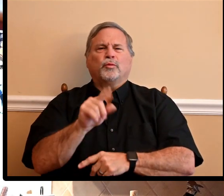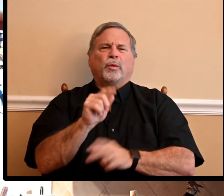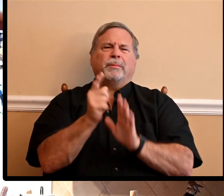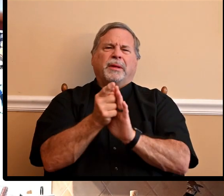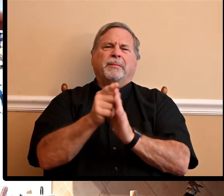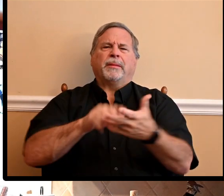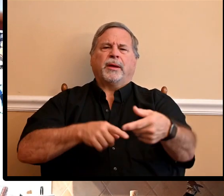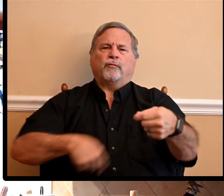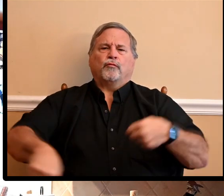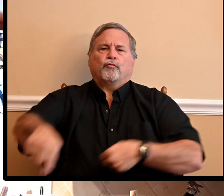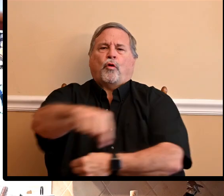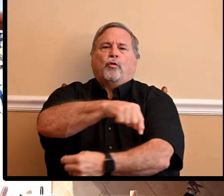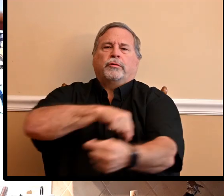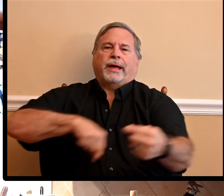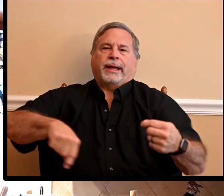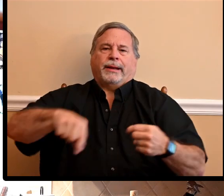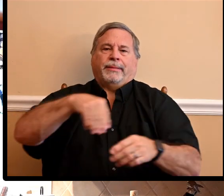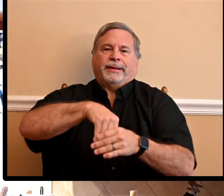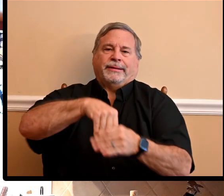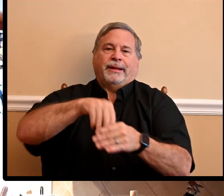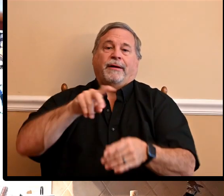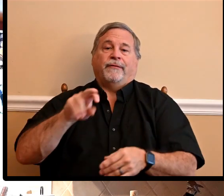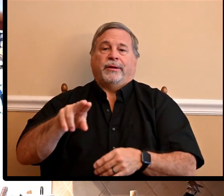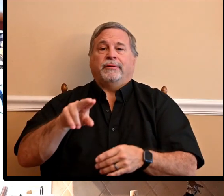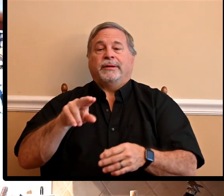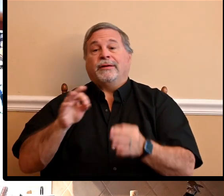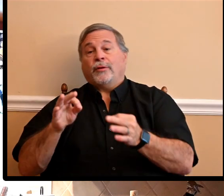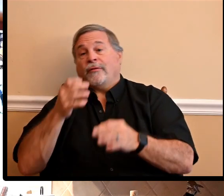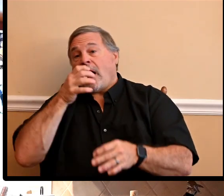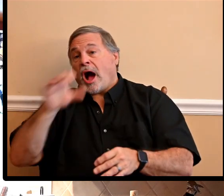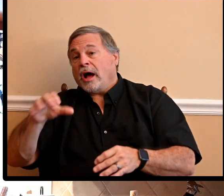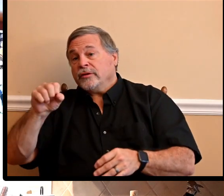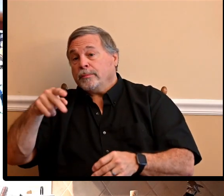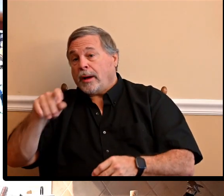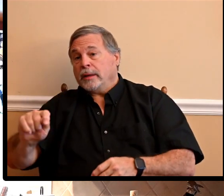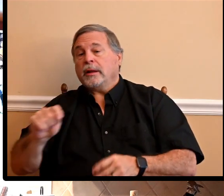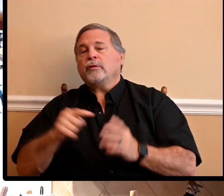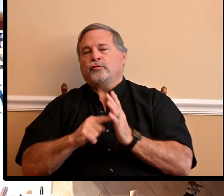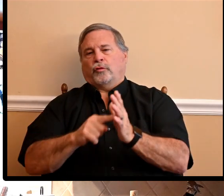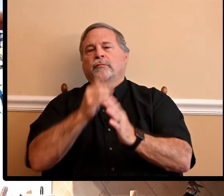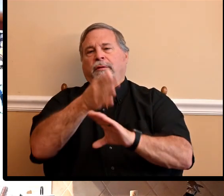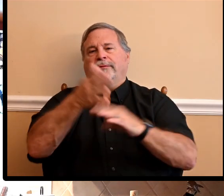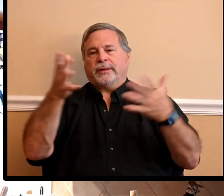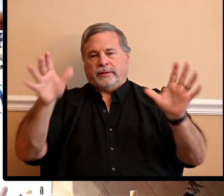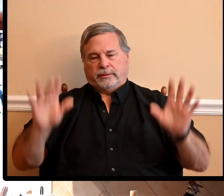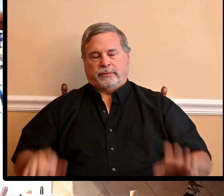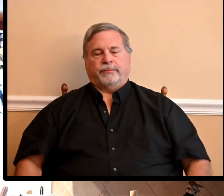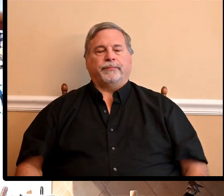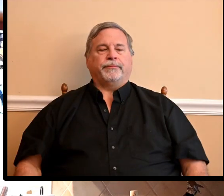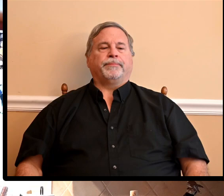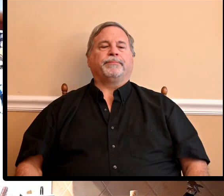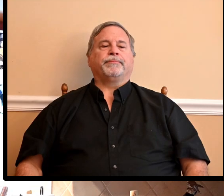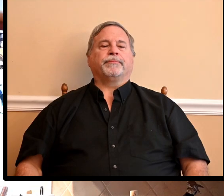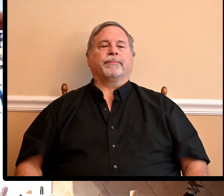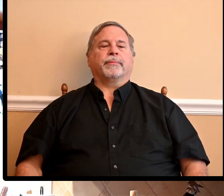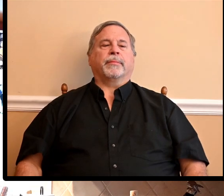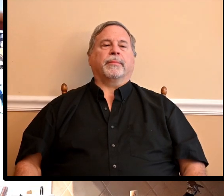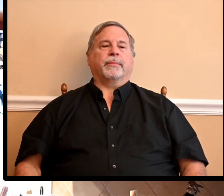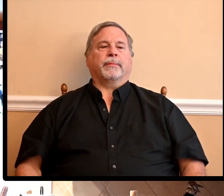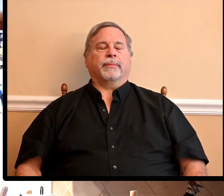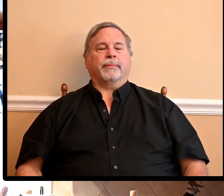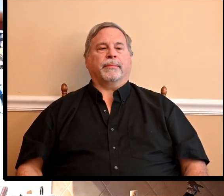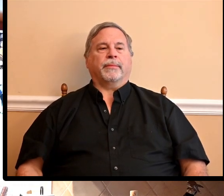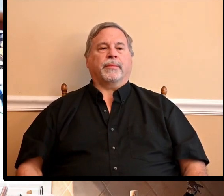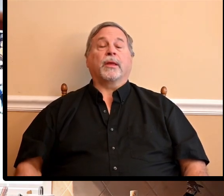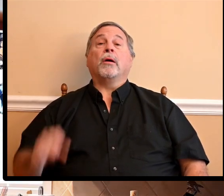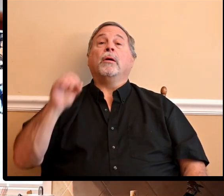Probably about 20 minutes in, we're going to rotate them around just in case there's a hot spot in the oven. I'll show you what they look like and we'll finish this cake